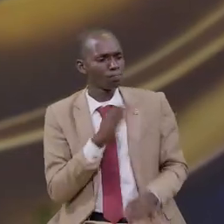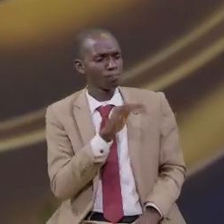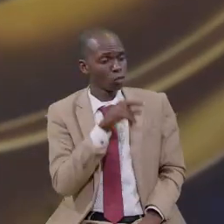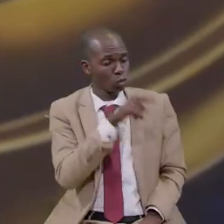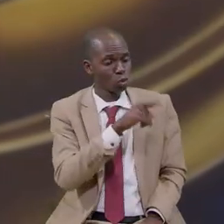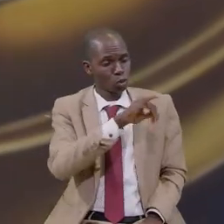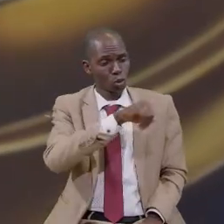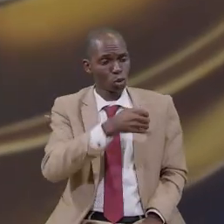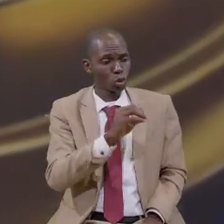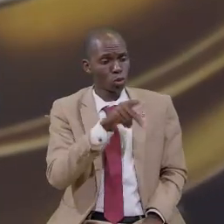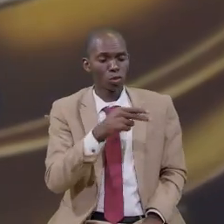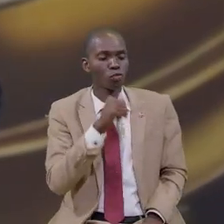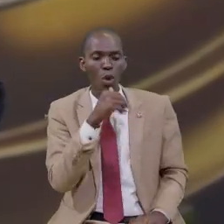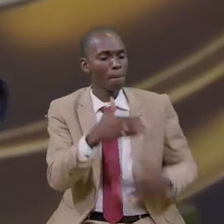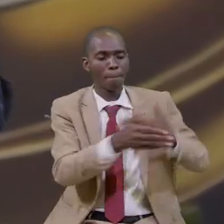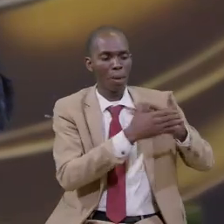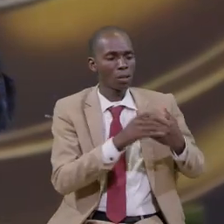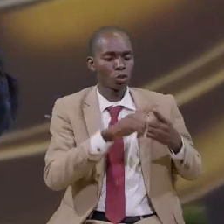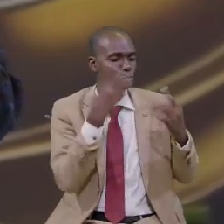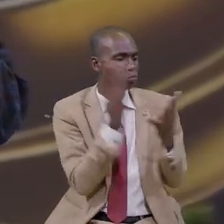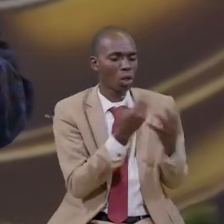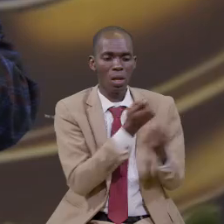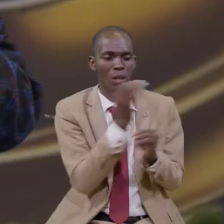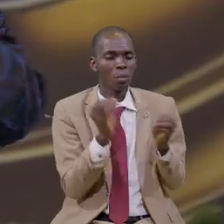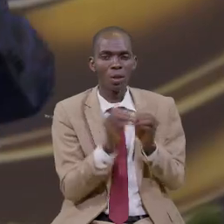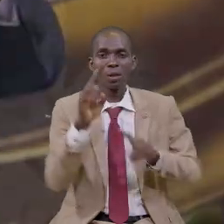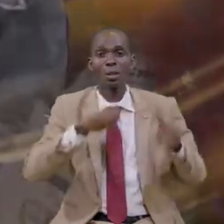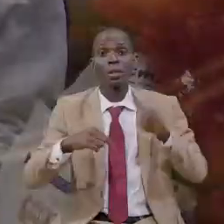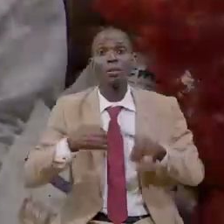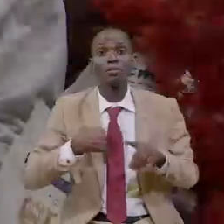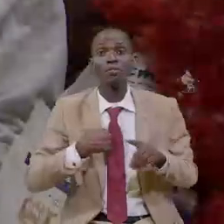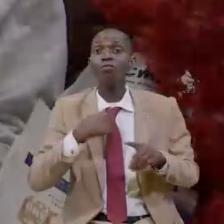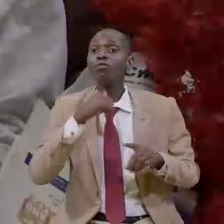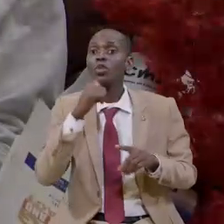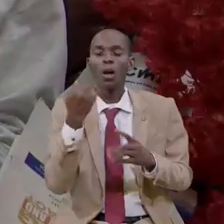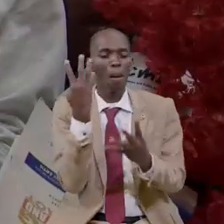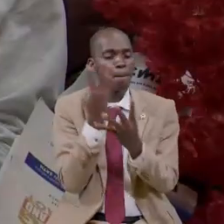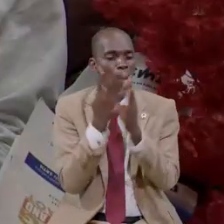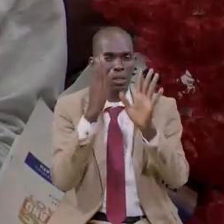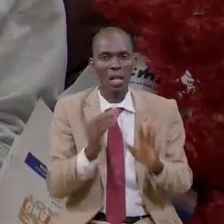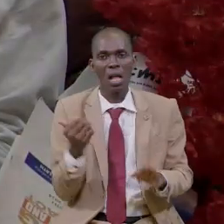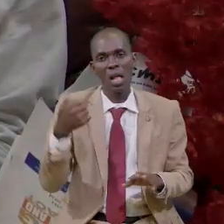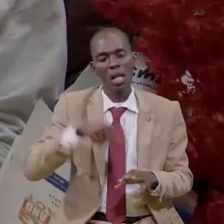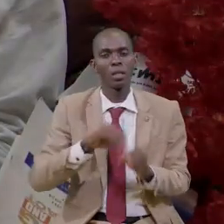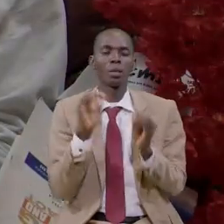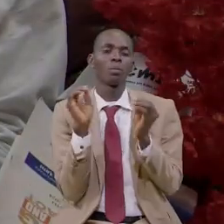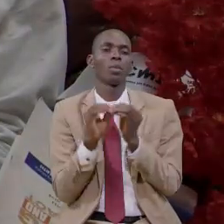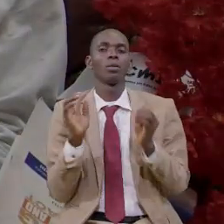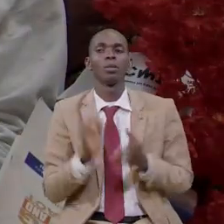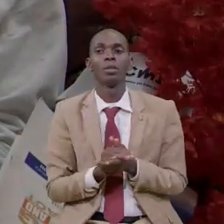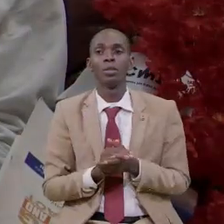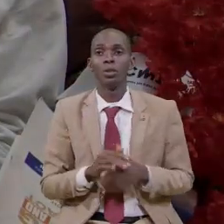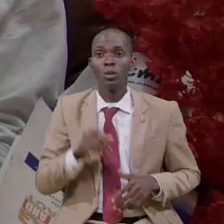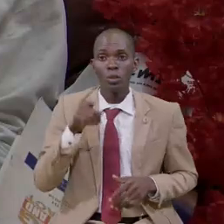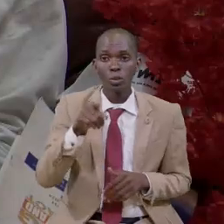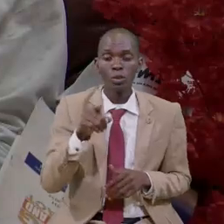anymore. I am not a prisoner anymore. Your words will not be imprisoned